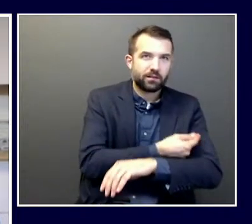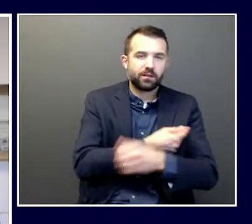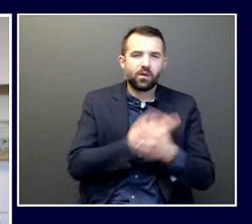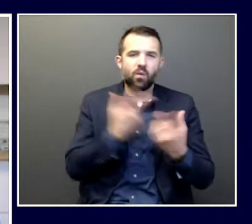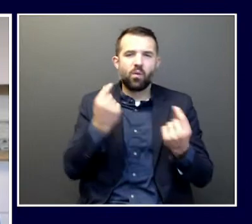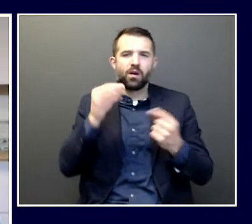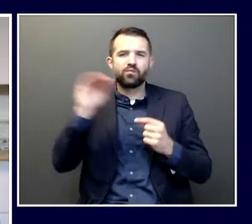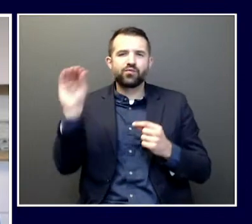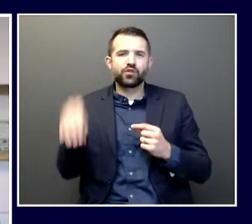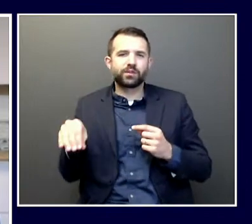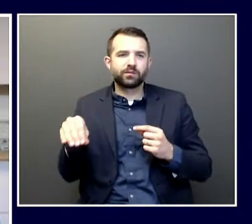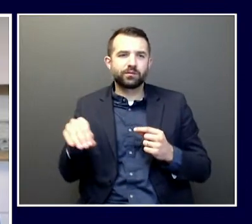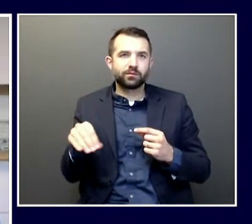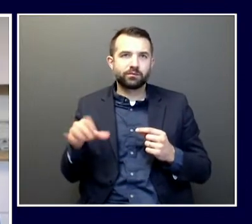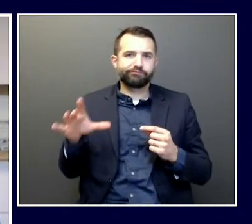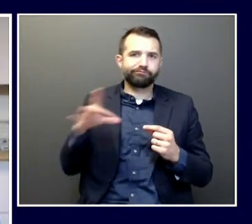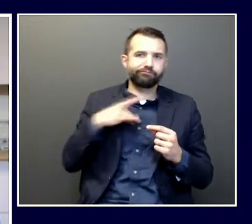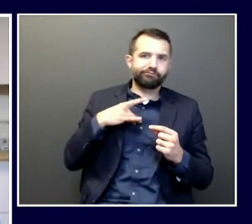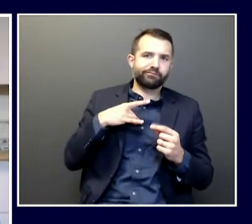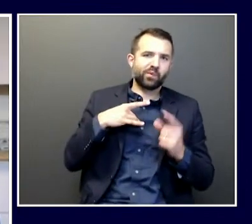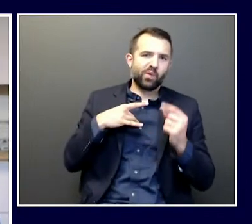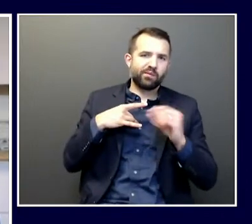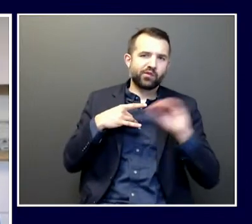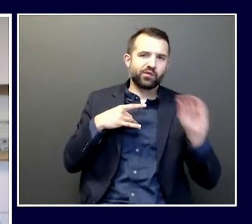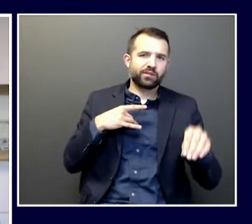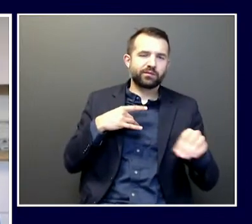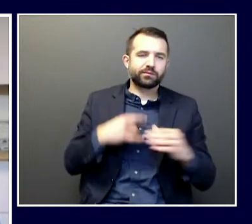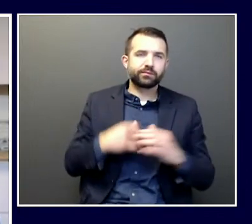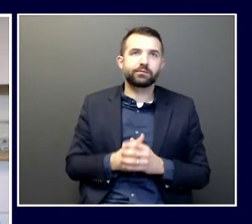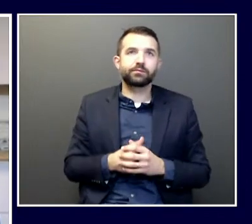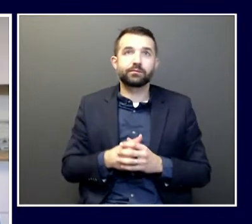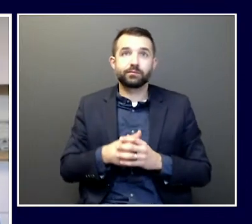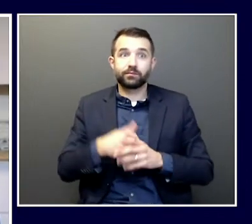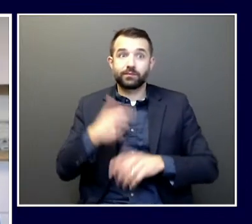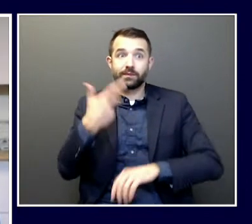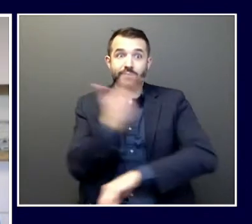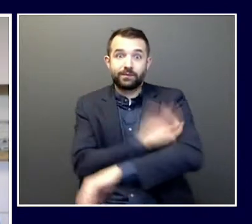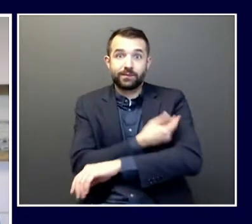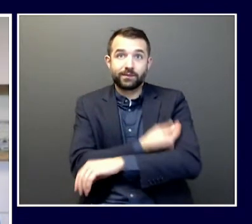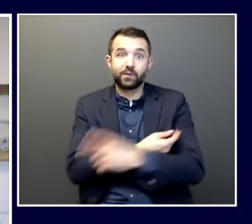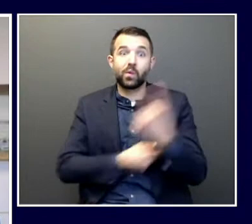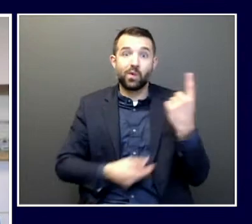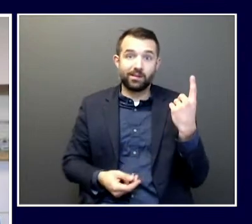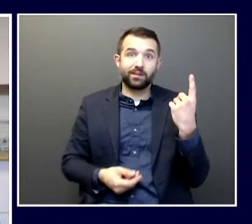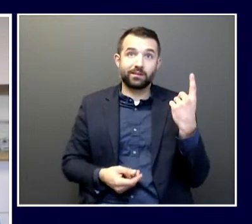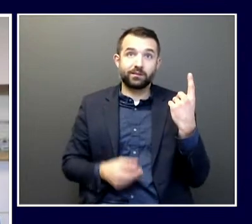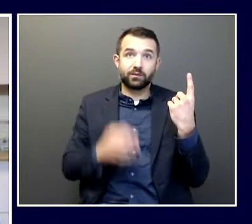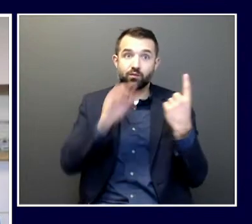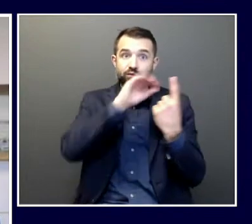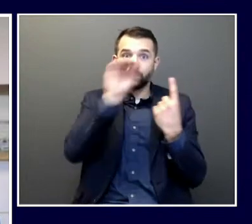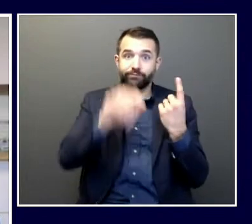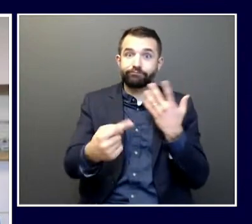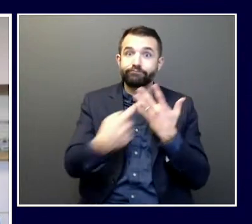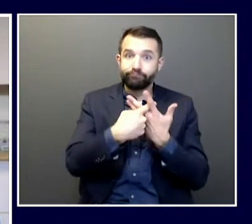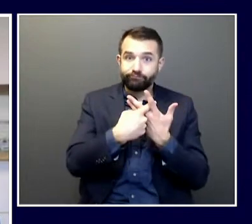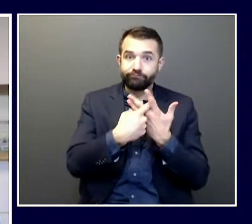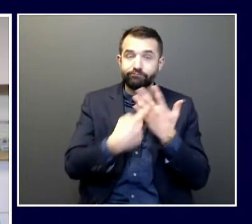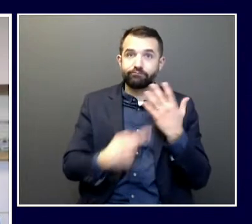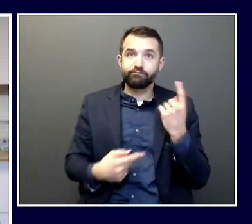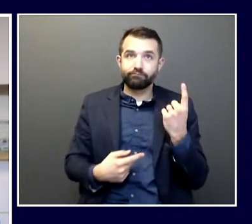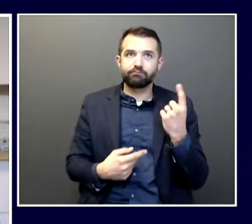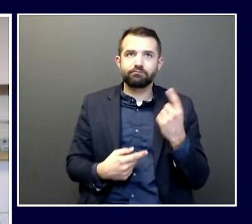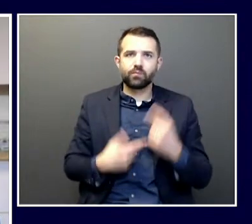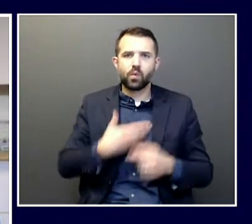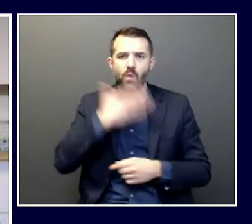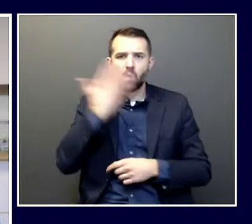caught COVID? There are such estimates, Joe, and these are based, and we'll get you the links for where those data